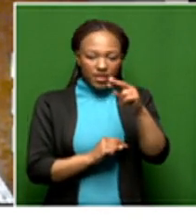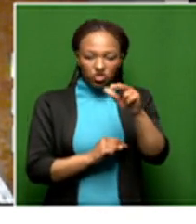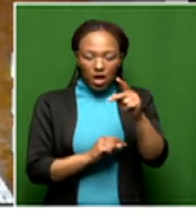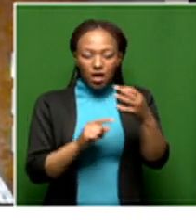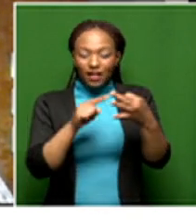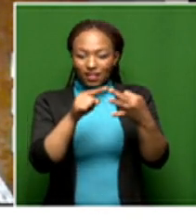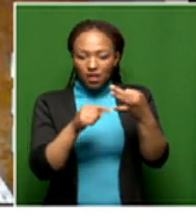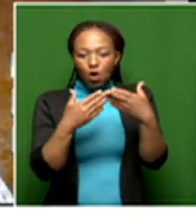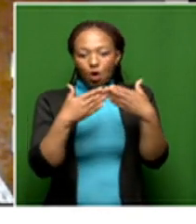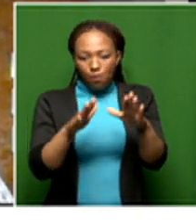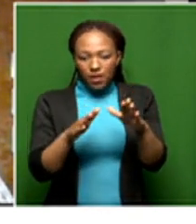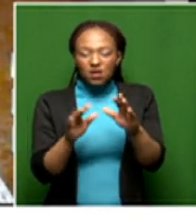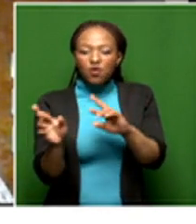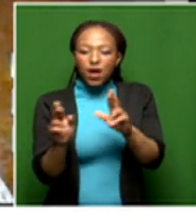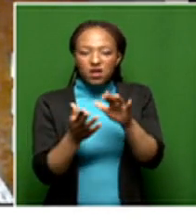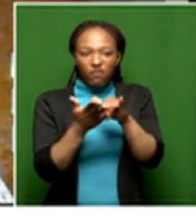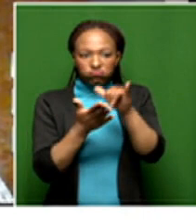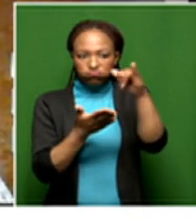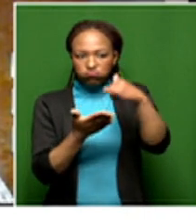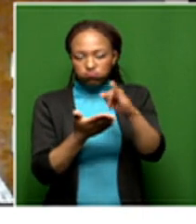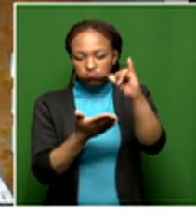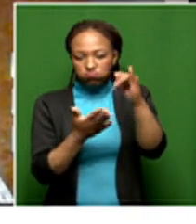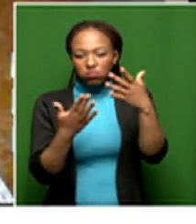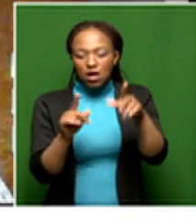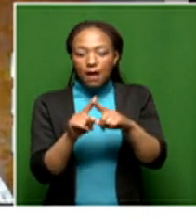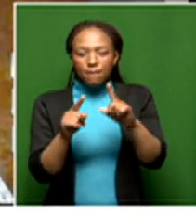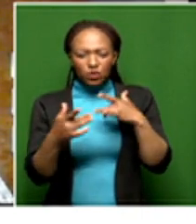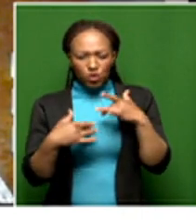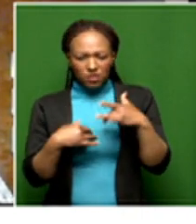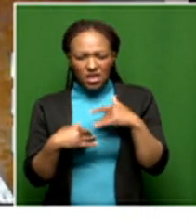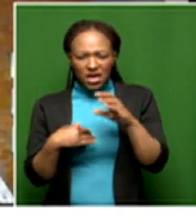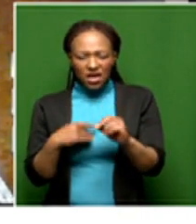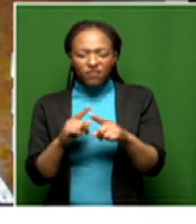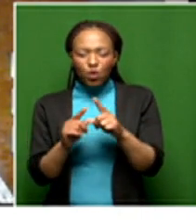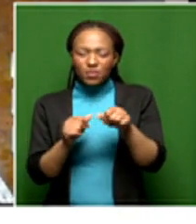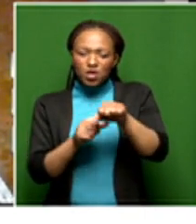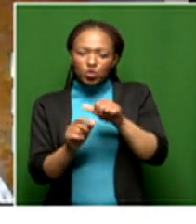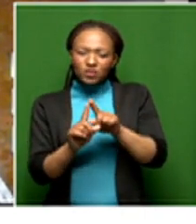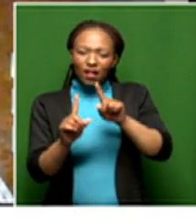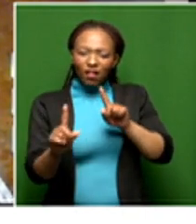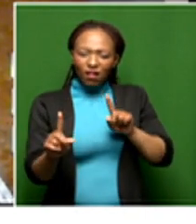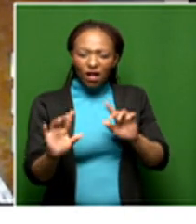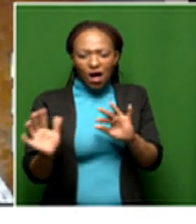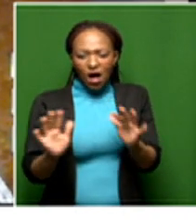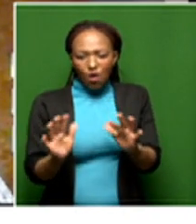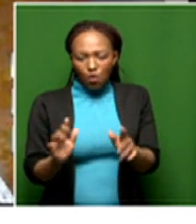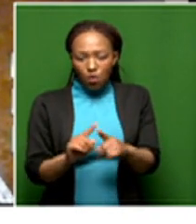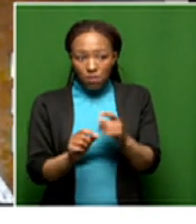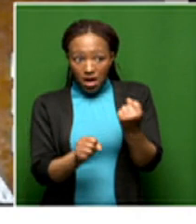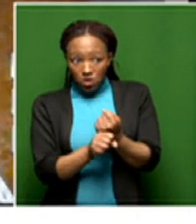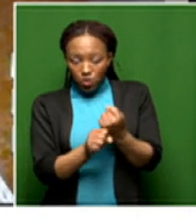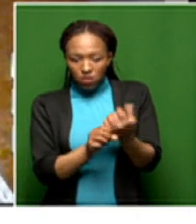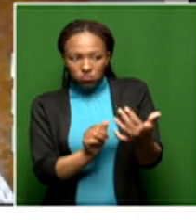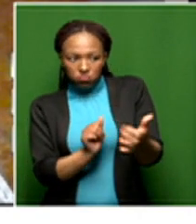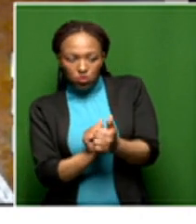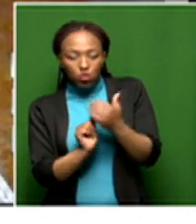flights coming through there. But there are, of course, still concerns, these are about social distancing measures. Are you working closely with the